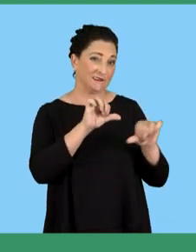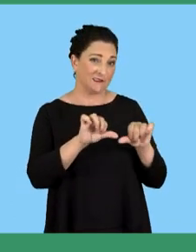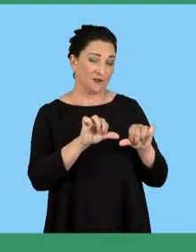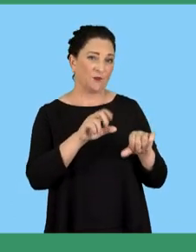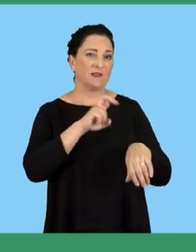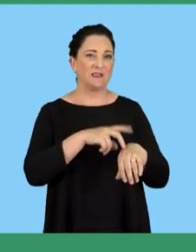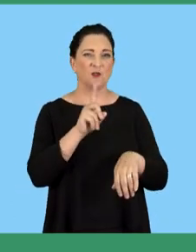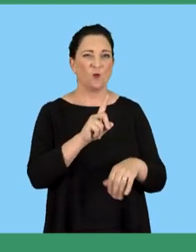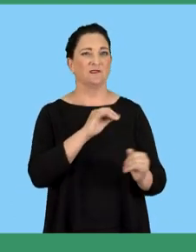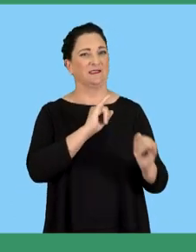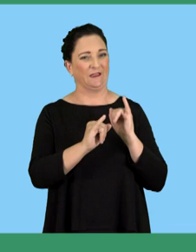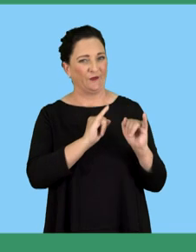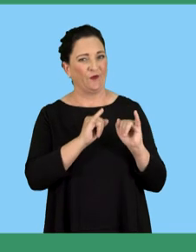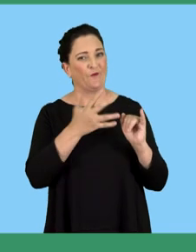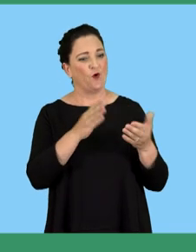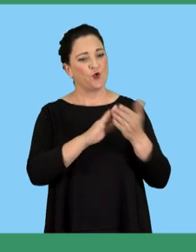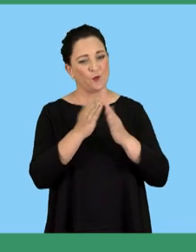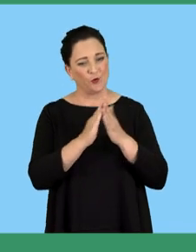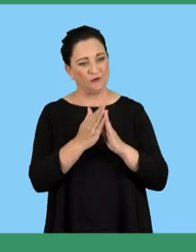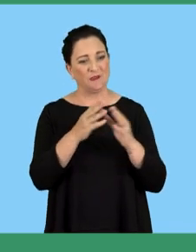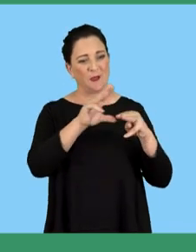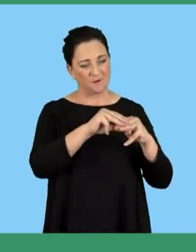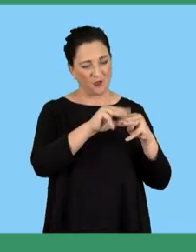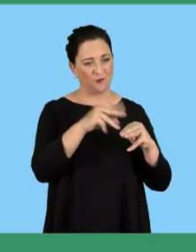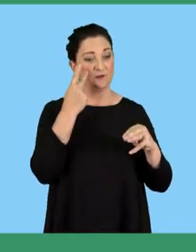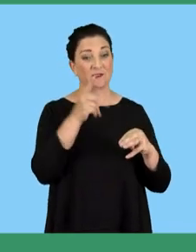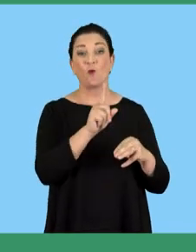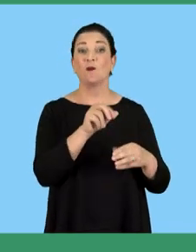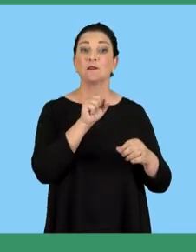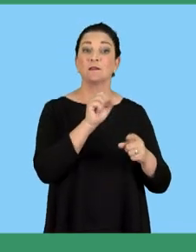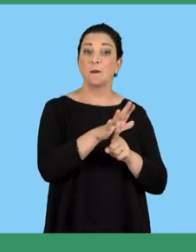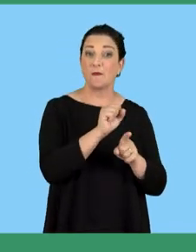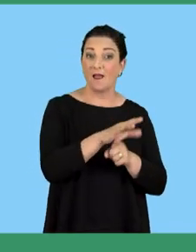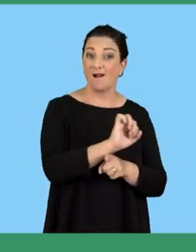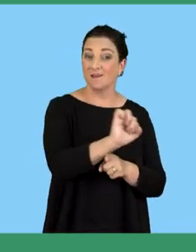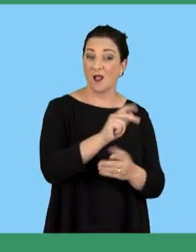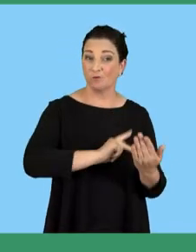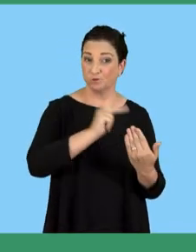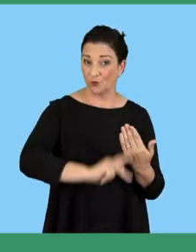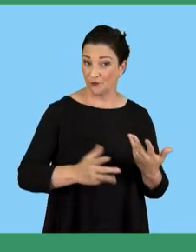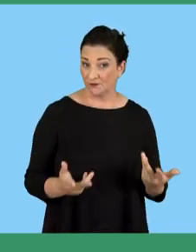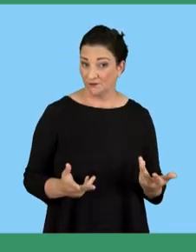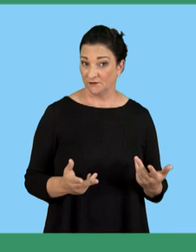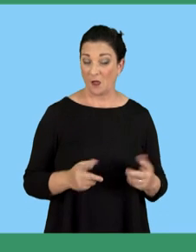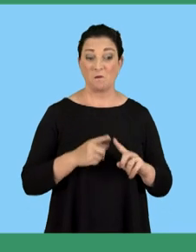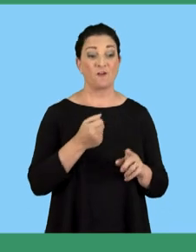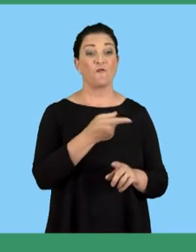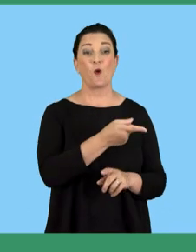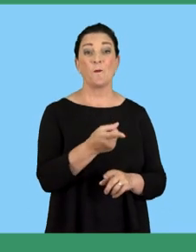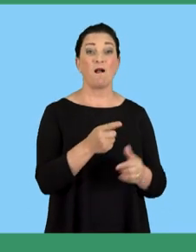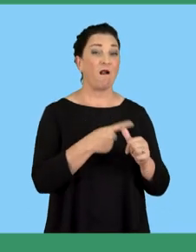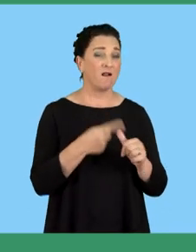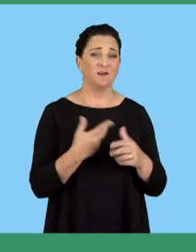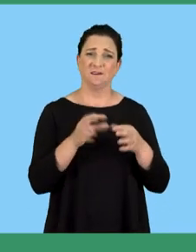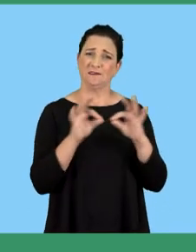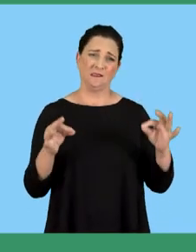have interviewed community members about the impact of the project. But do we get the answer from that